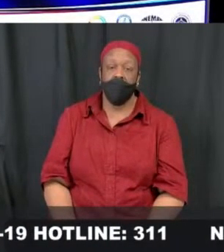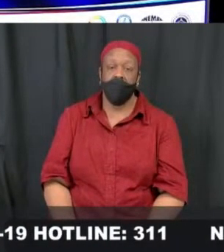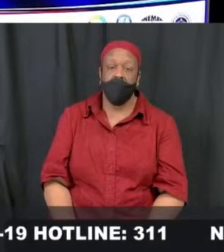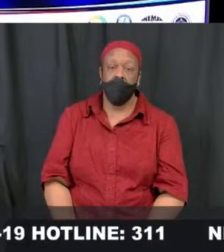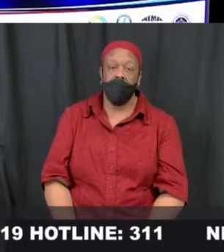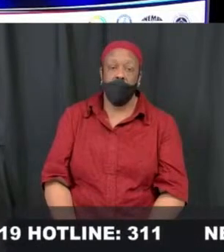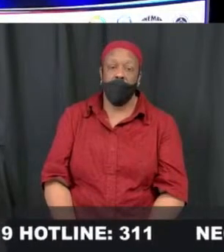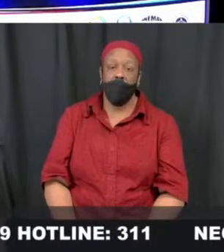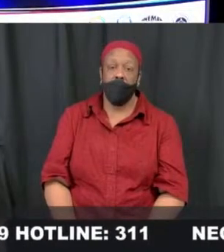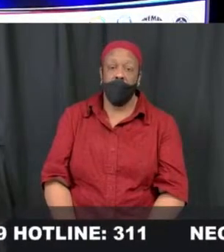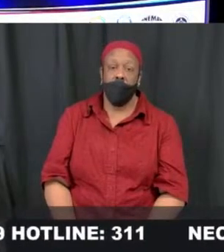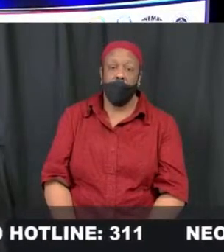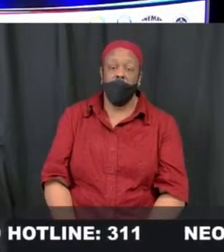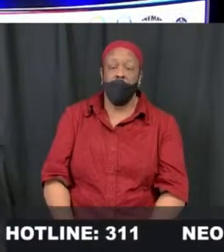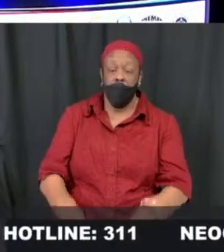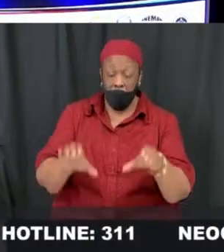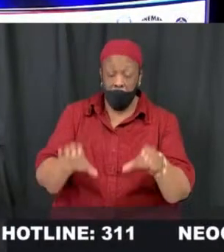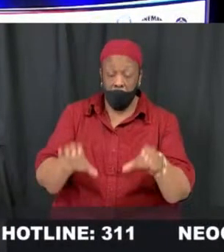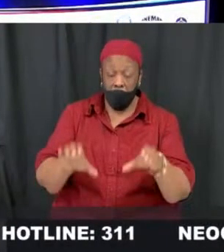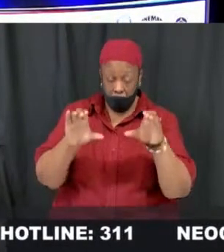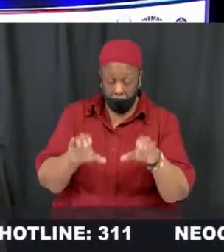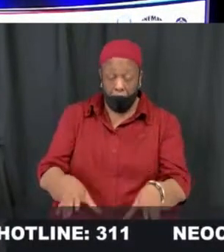contraindication.